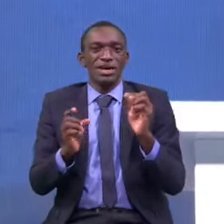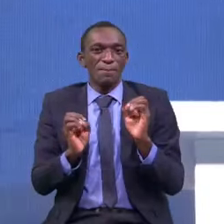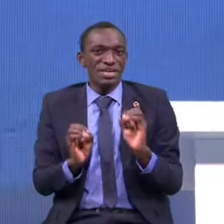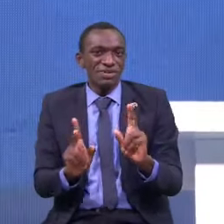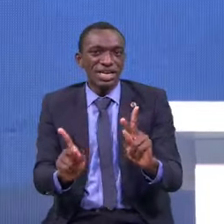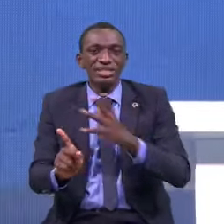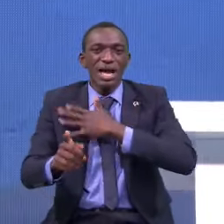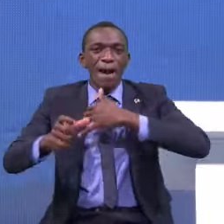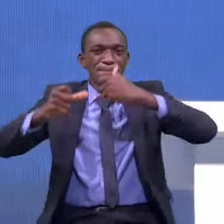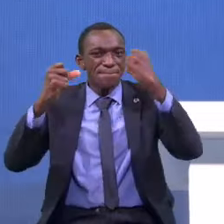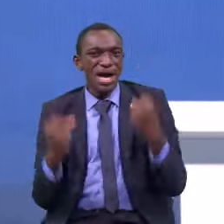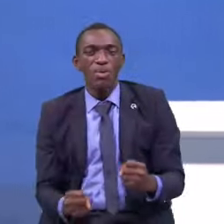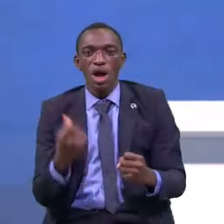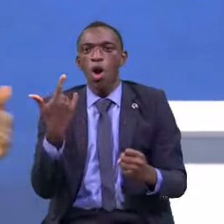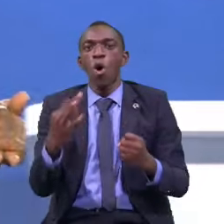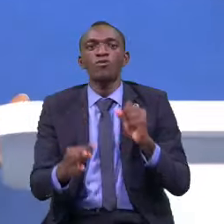touch.